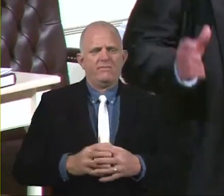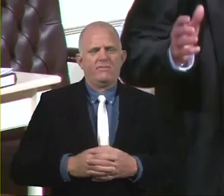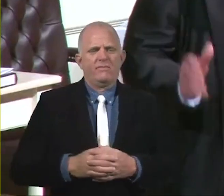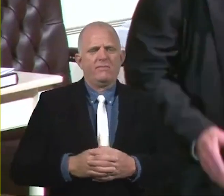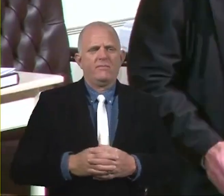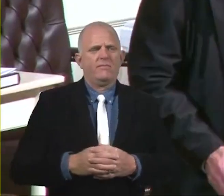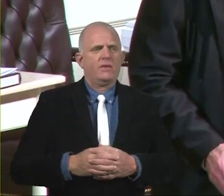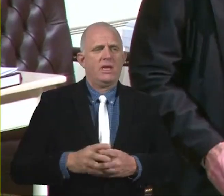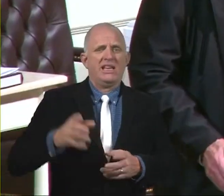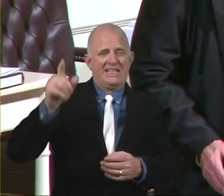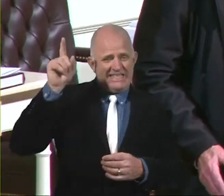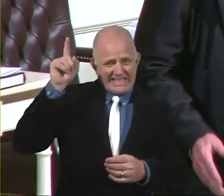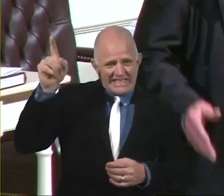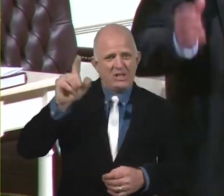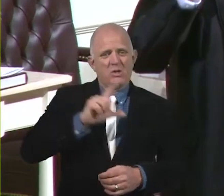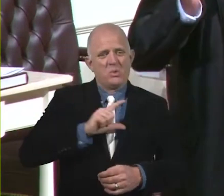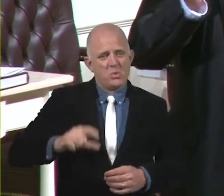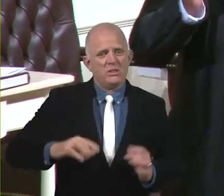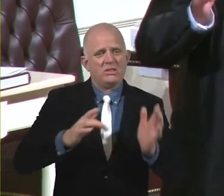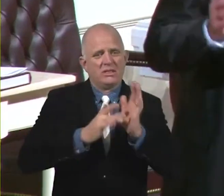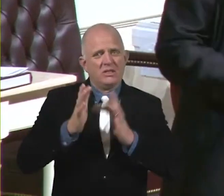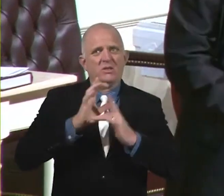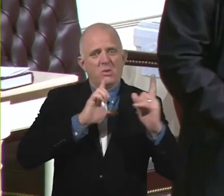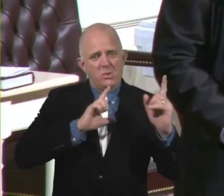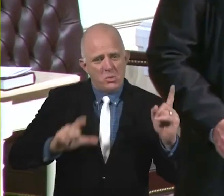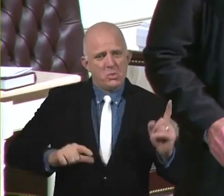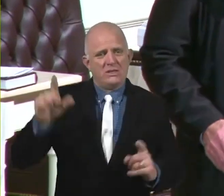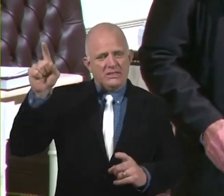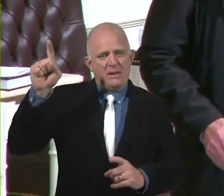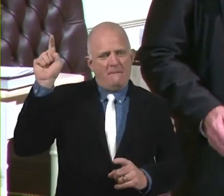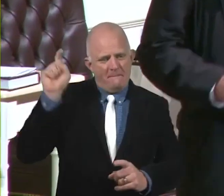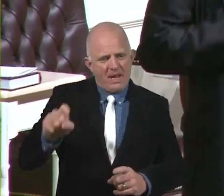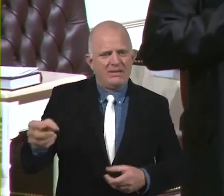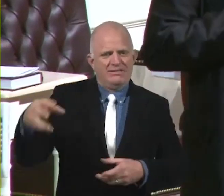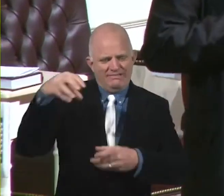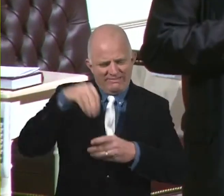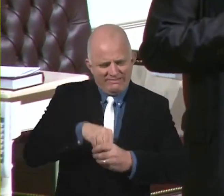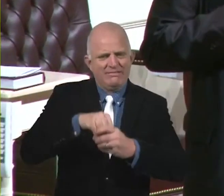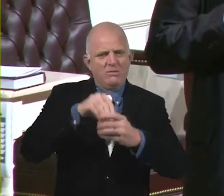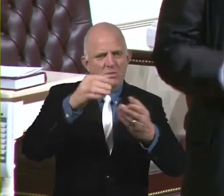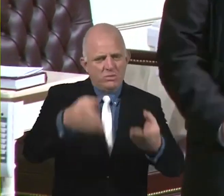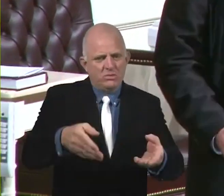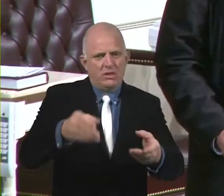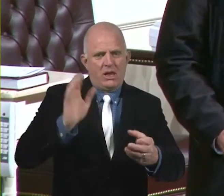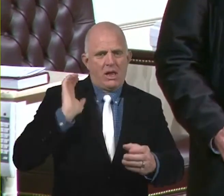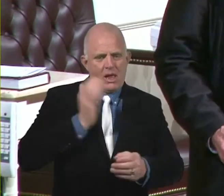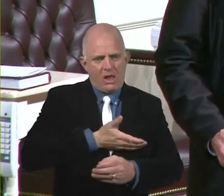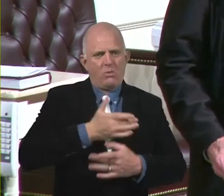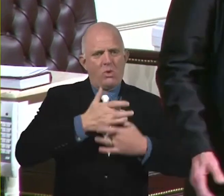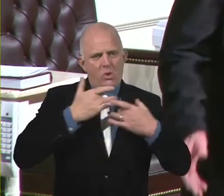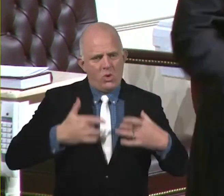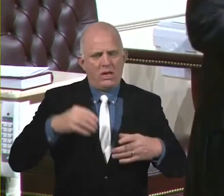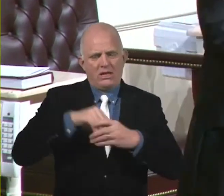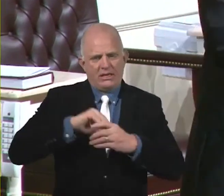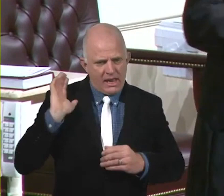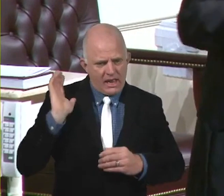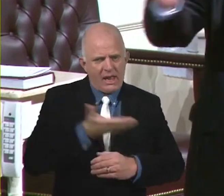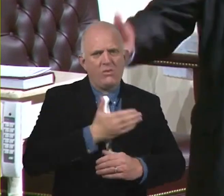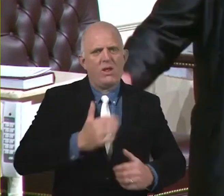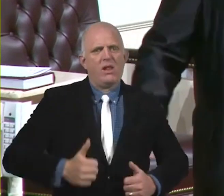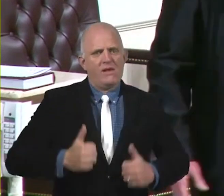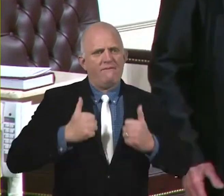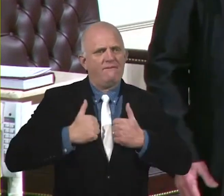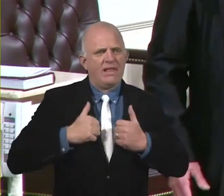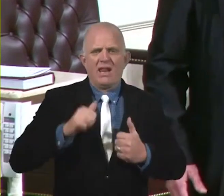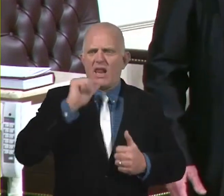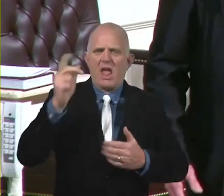The Lord Jesus Christ is supposed to live here in our hearts, our lives. This isn't a holy